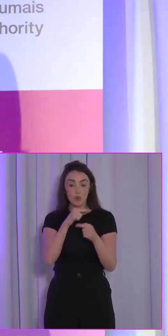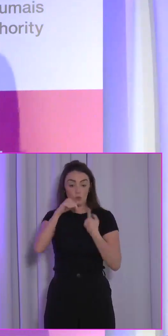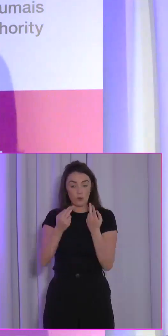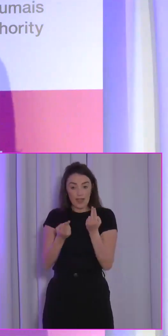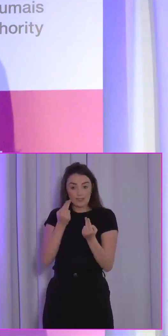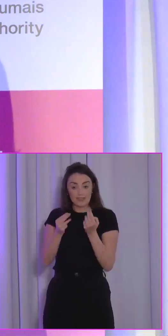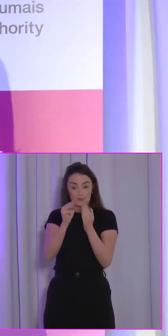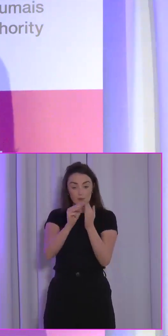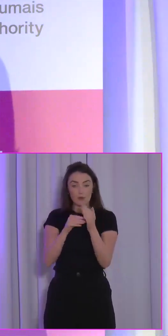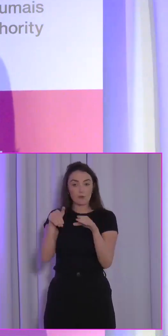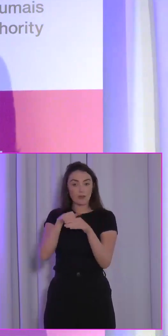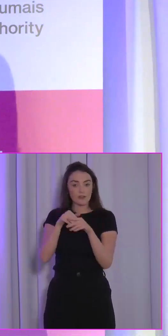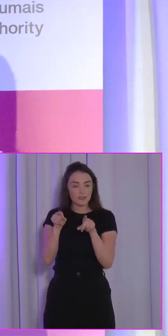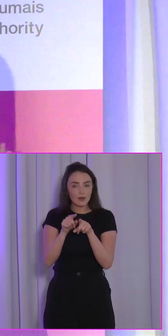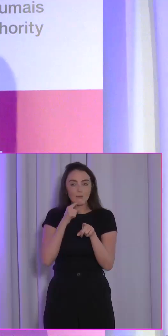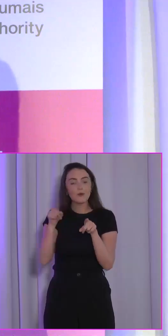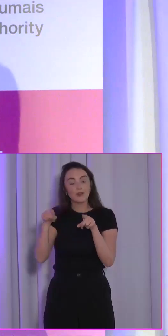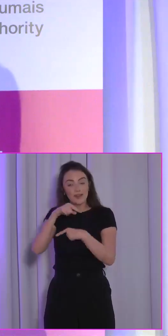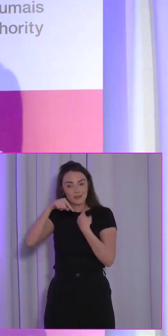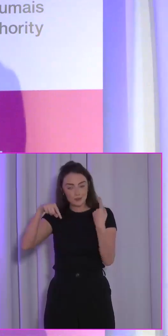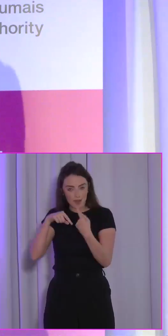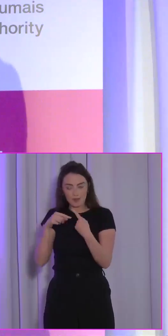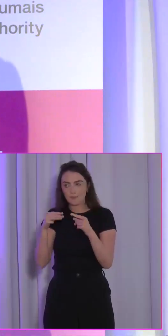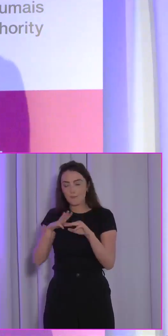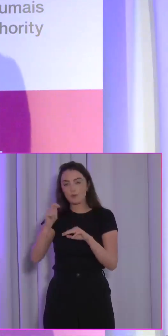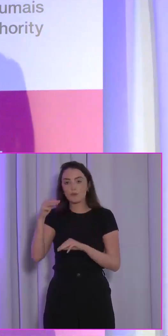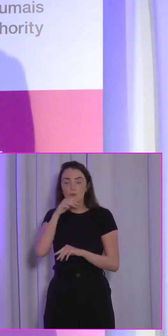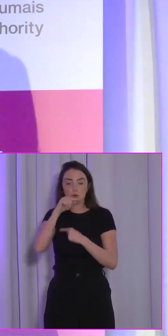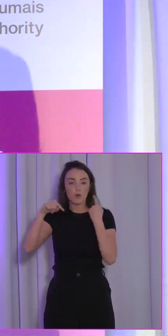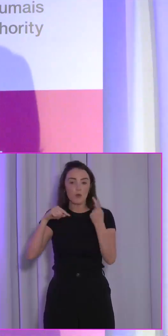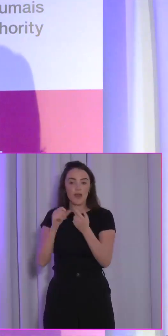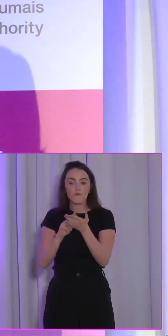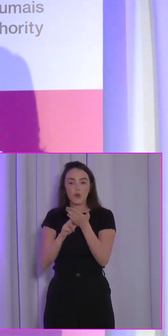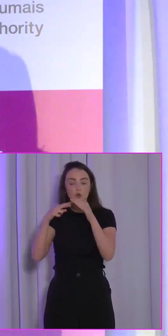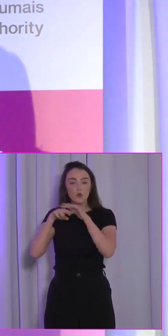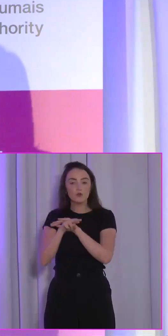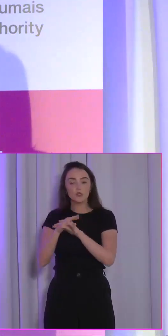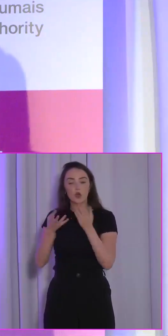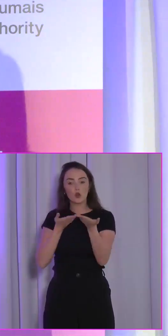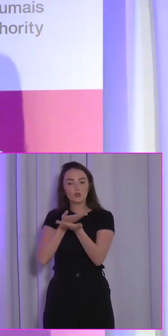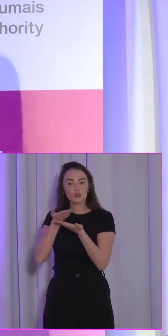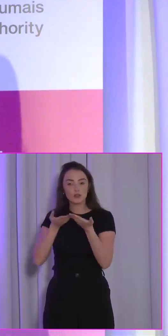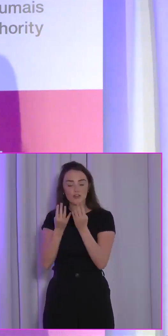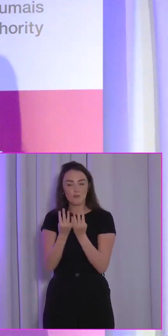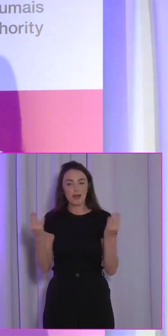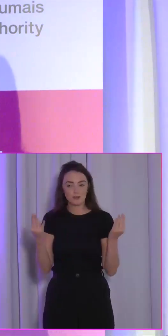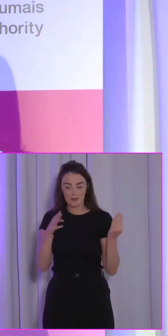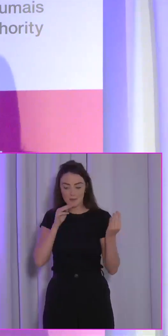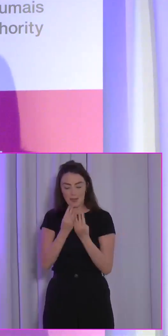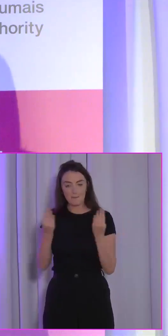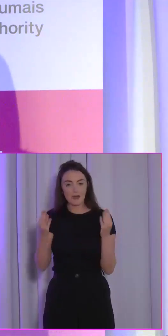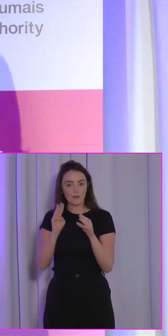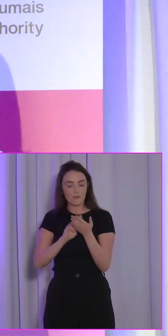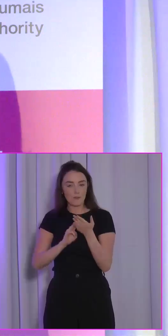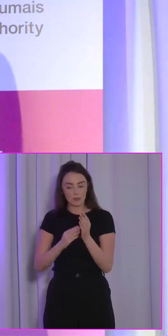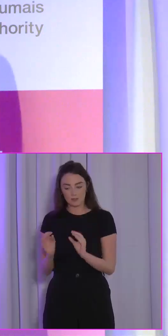but most importantly, we engage with what we have named as our user consultative panels, which are panels of members who are